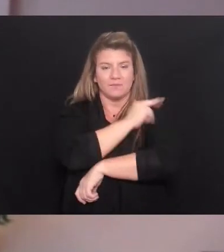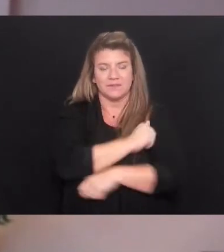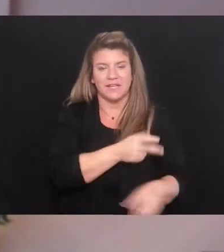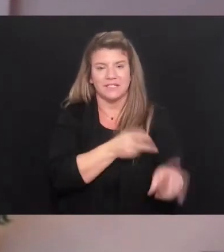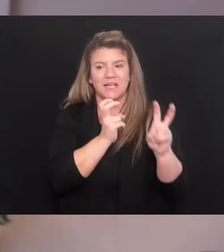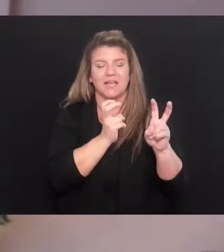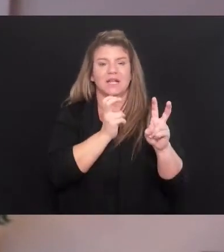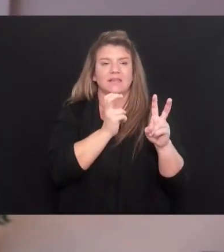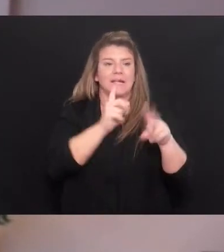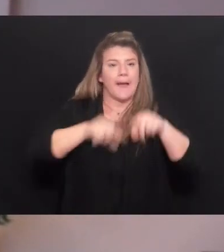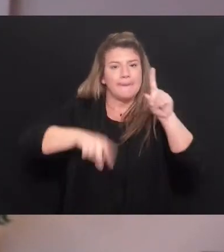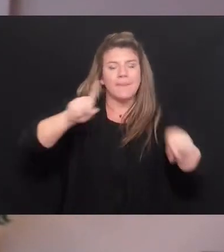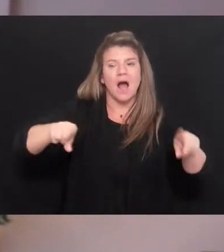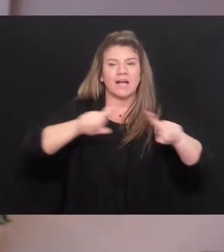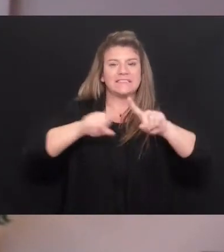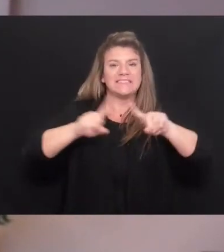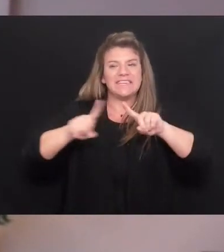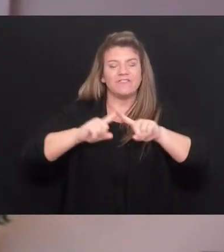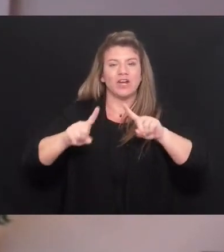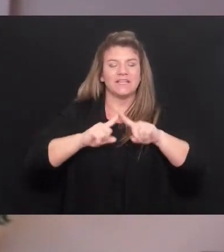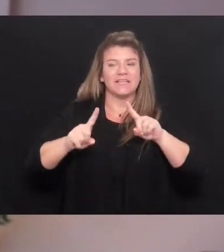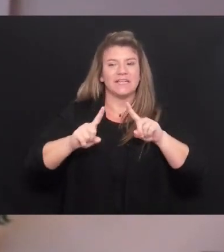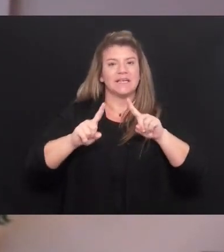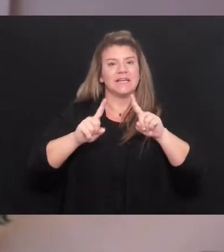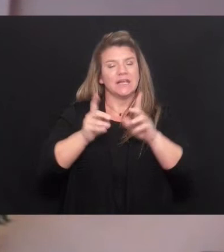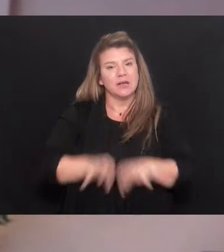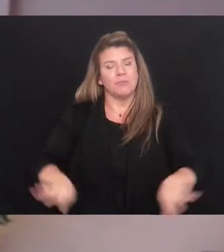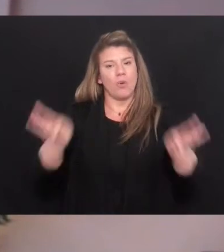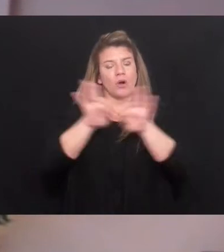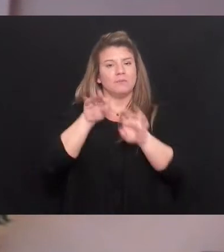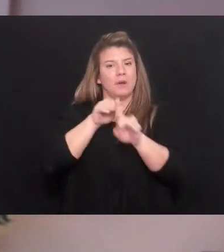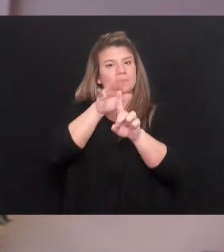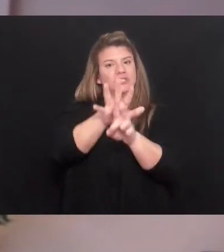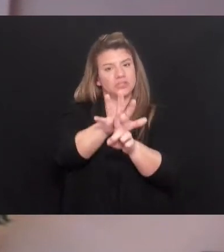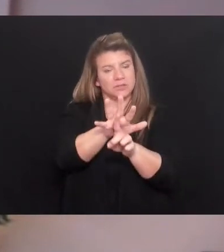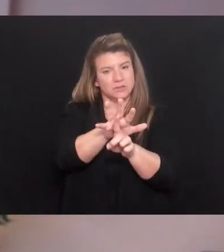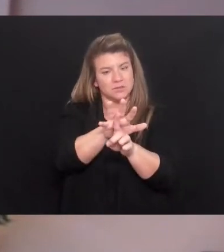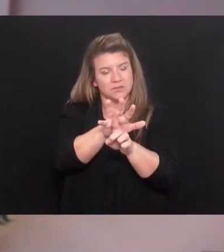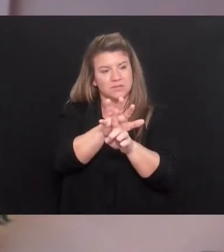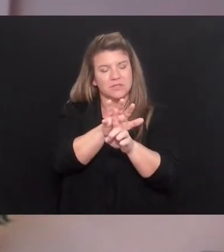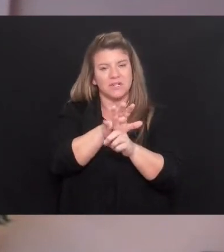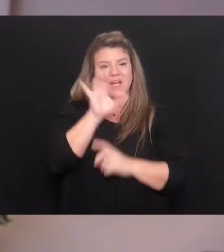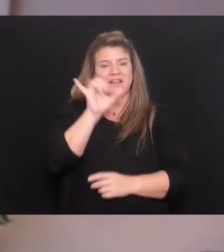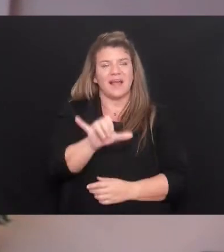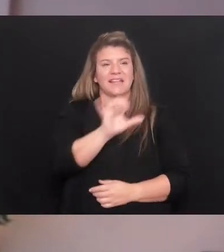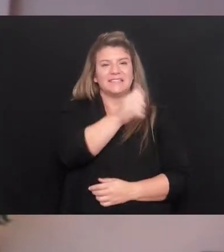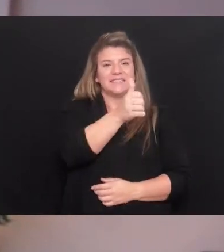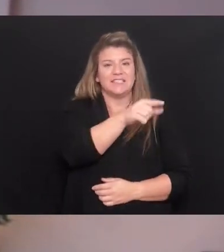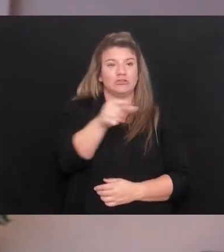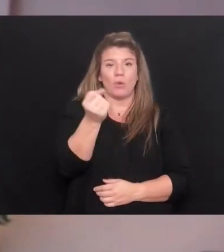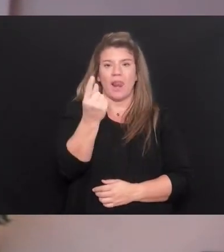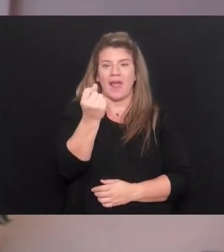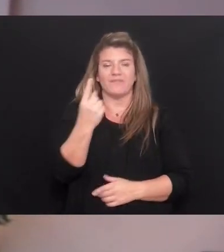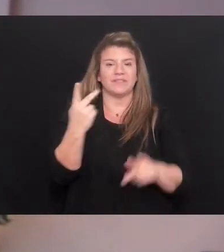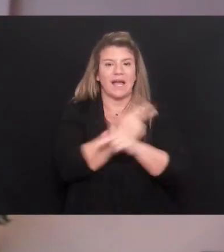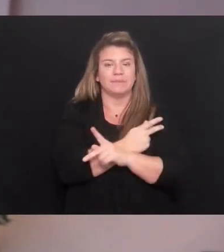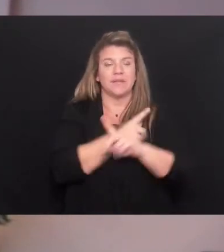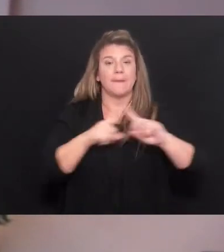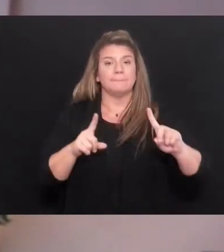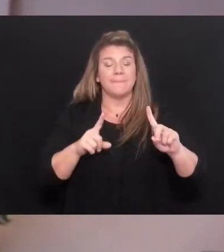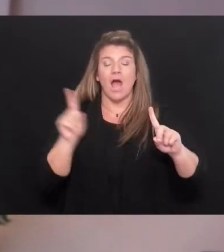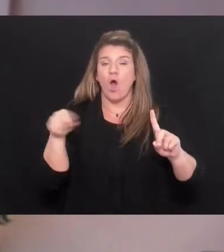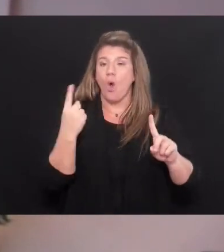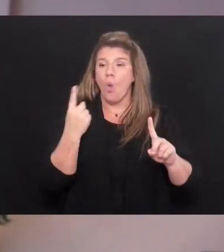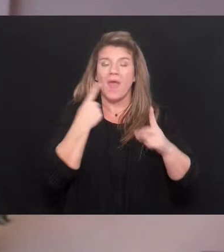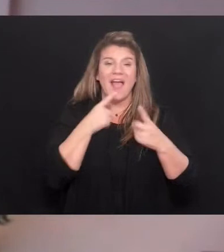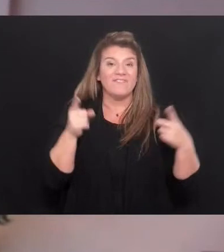among very, very fragile at-risk populations up to 10 to 11 times, but really only